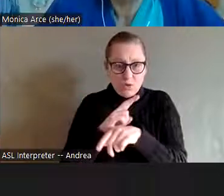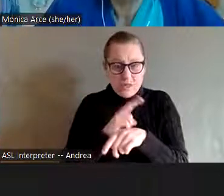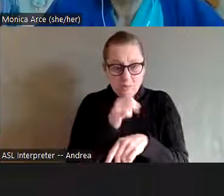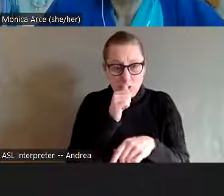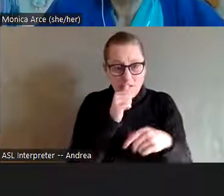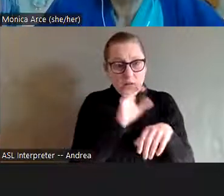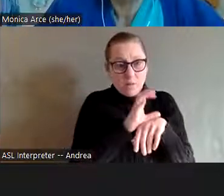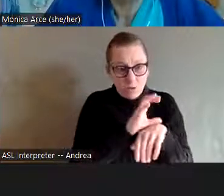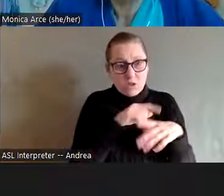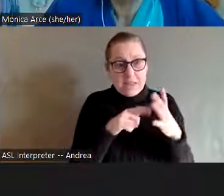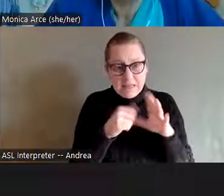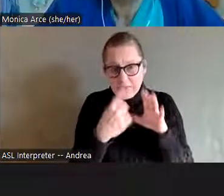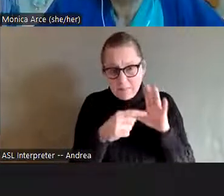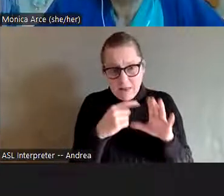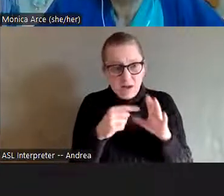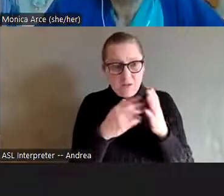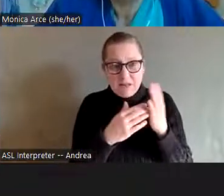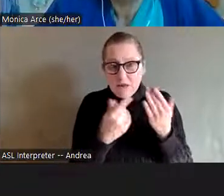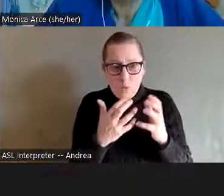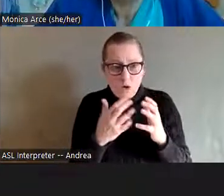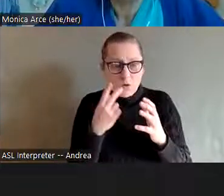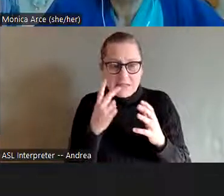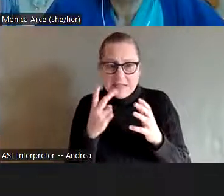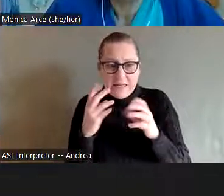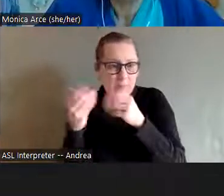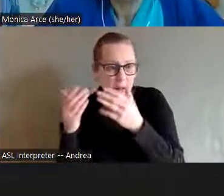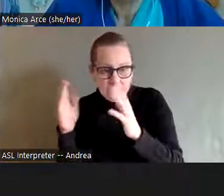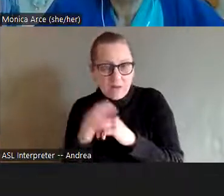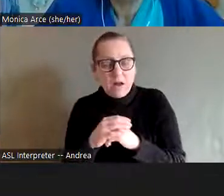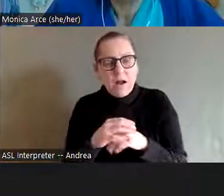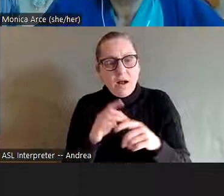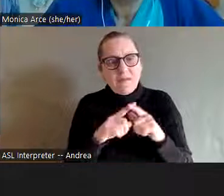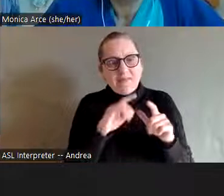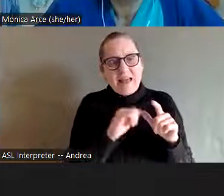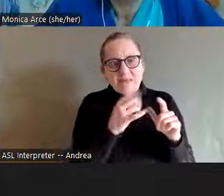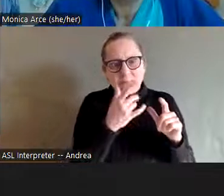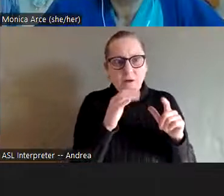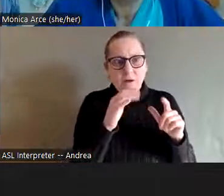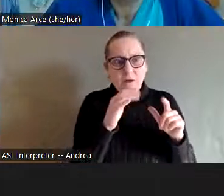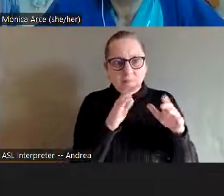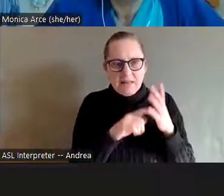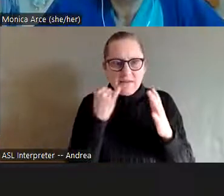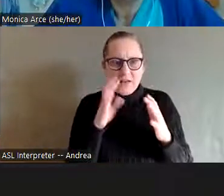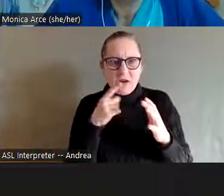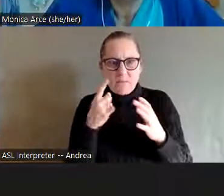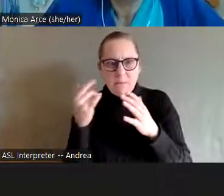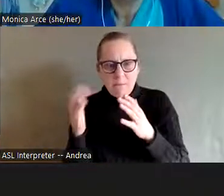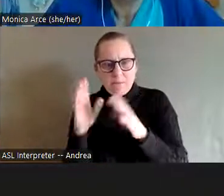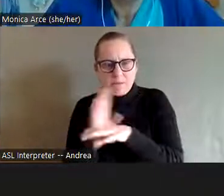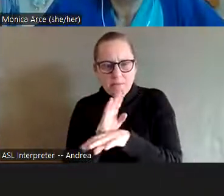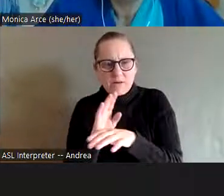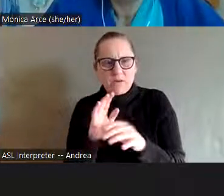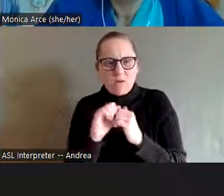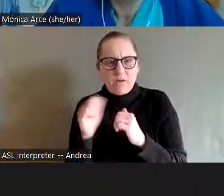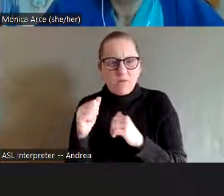and emailing all sorts of things that they don't want public. And those are public. if they are talking about public business and with other public